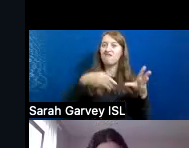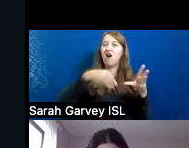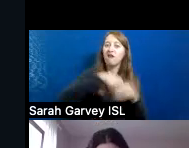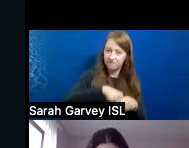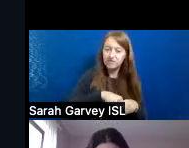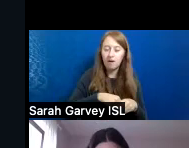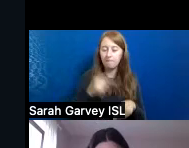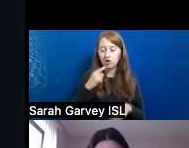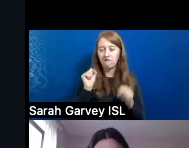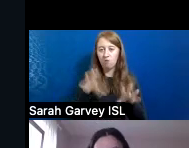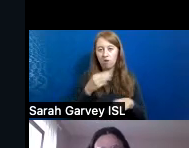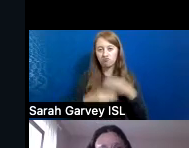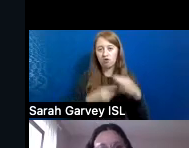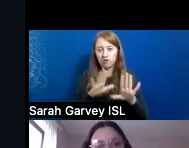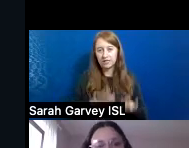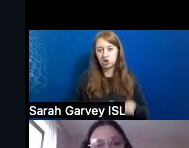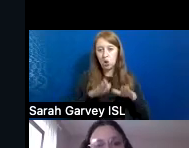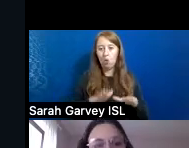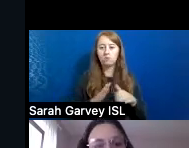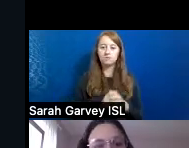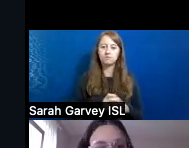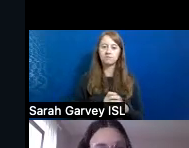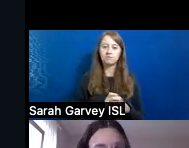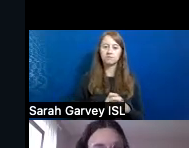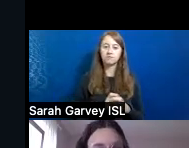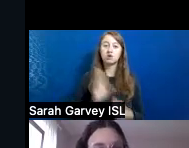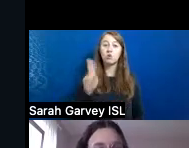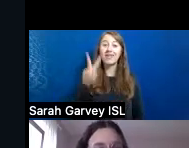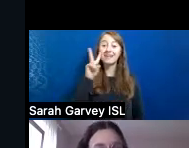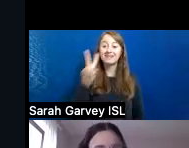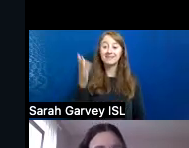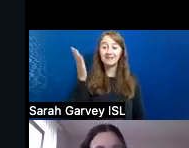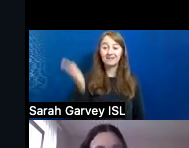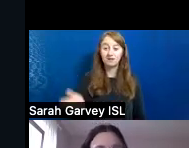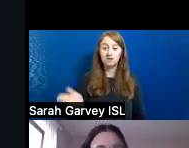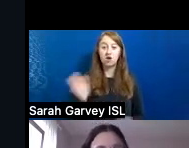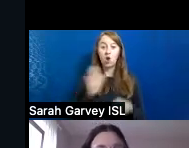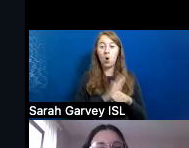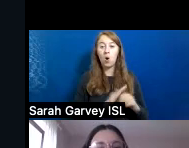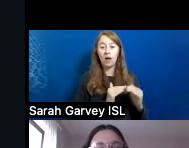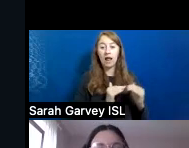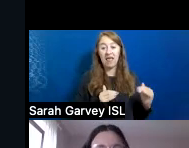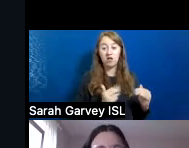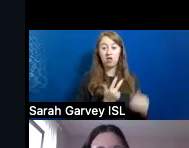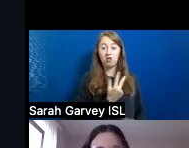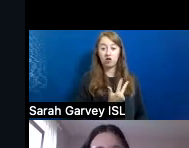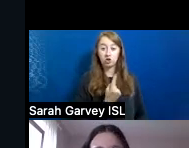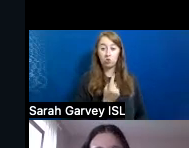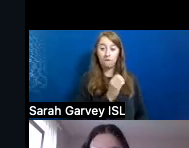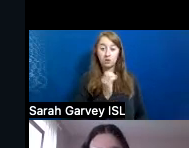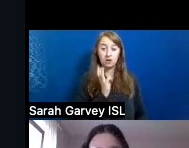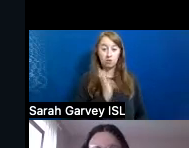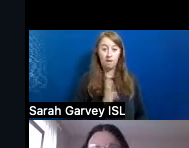slow. So as you can currently see, at local level, we have 31% women, we have 37%